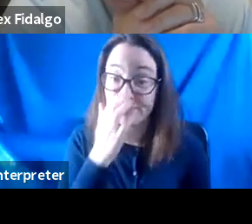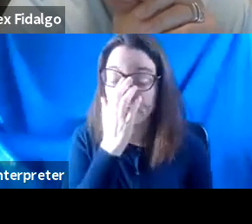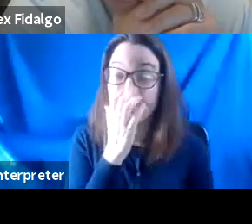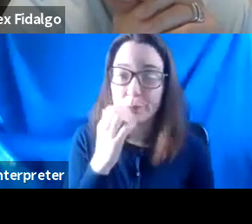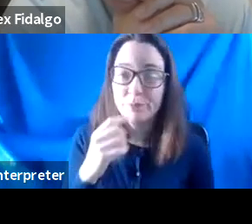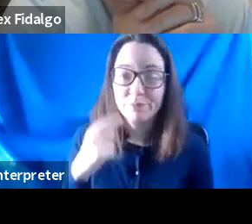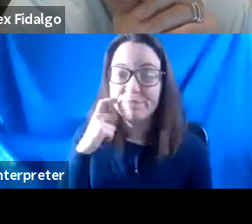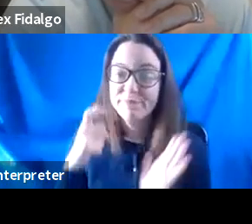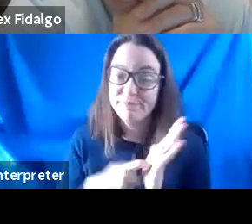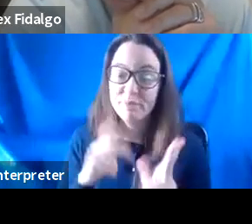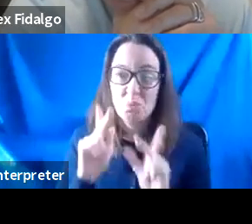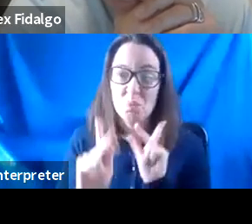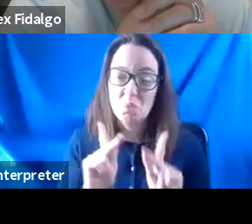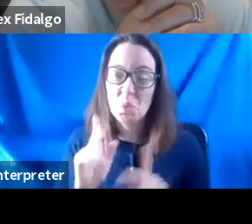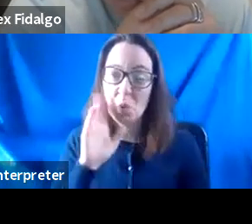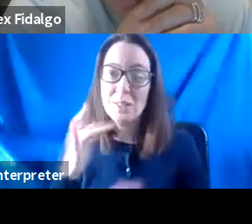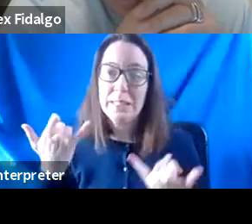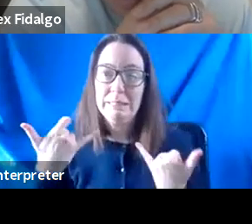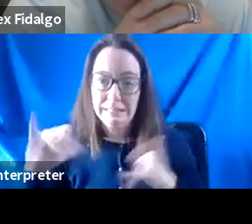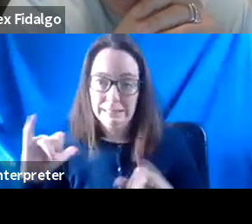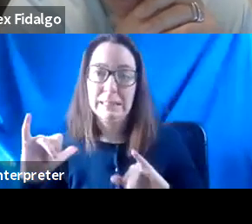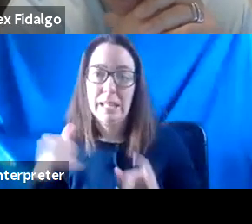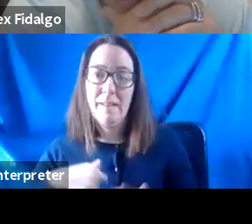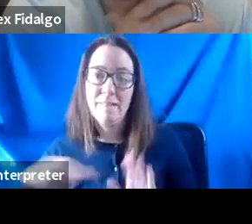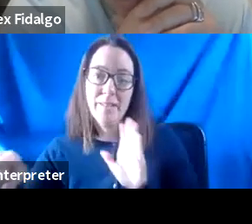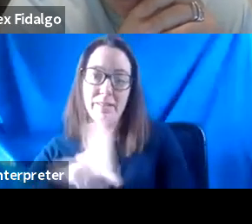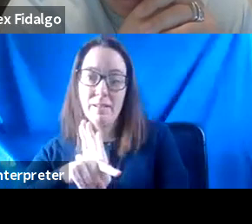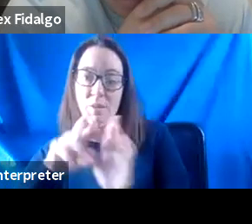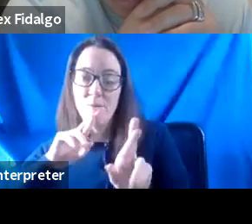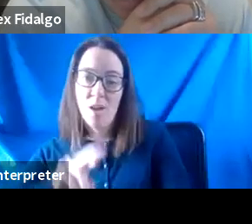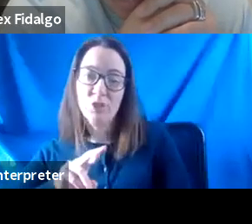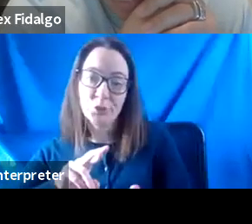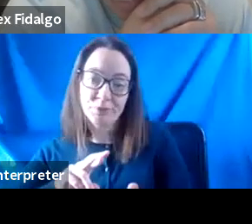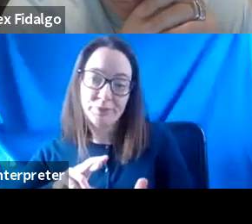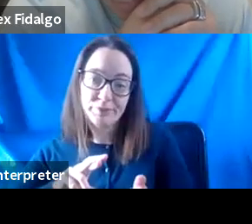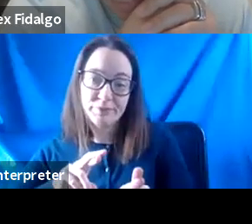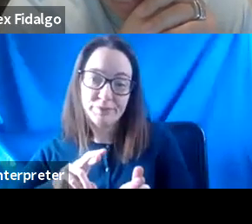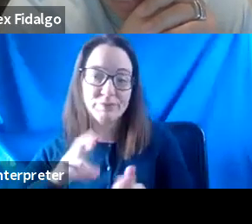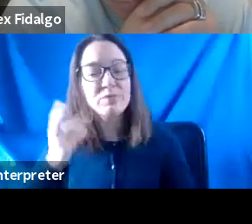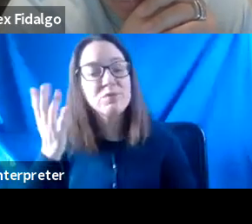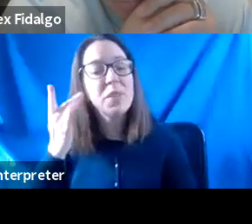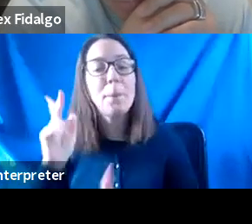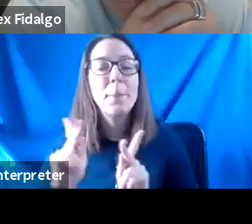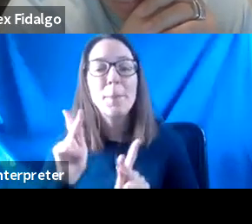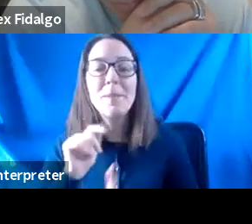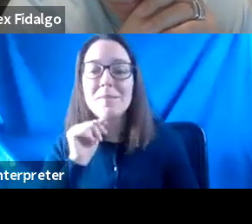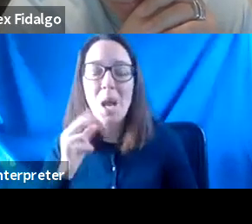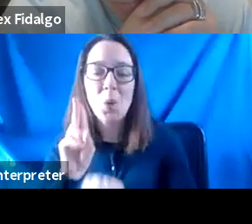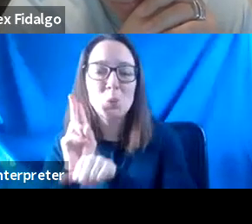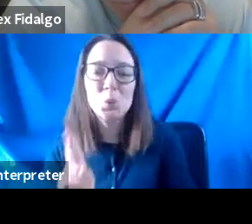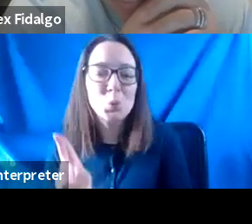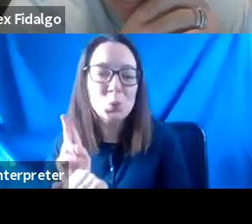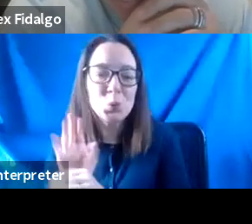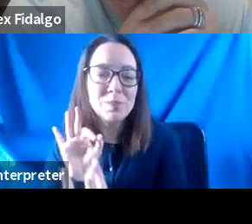people still react negatively most of the time because people are not used to receiving critique and or